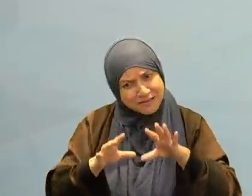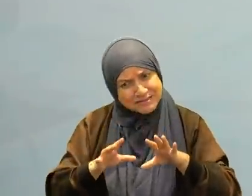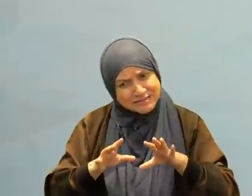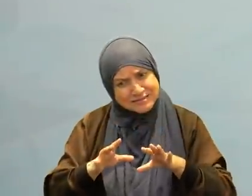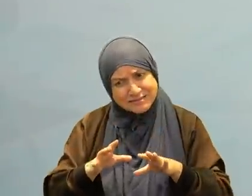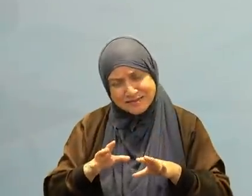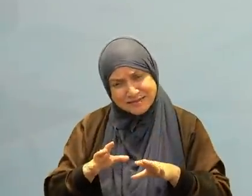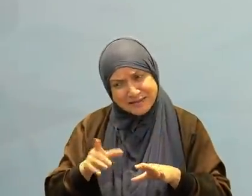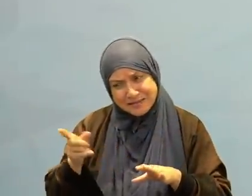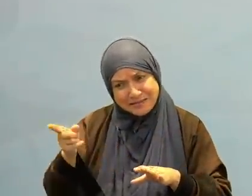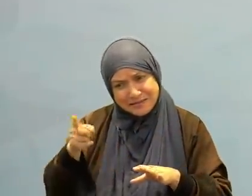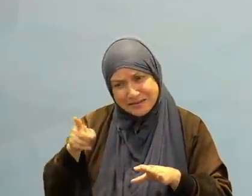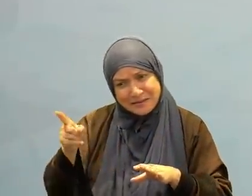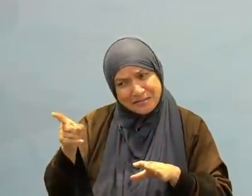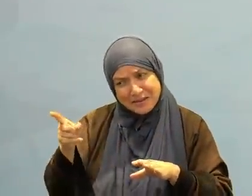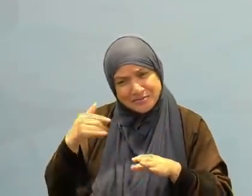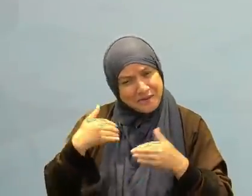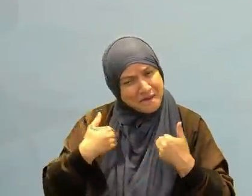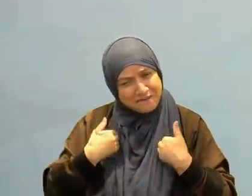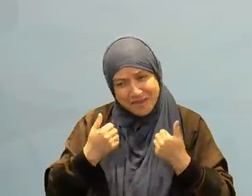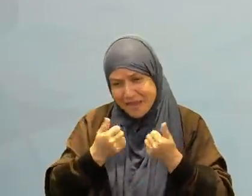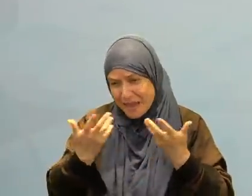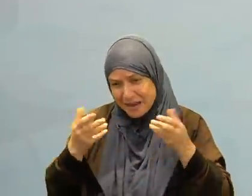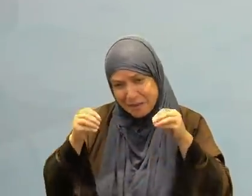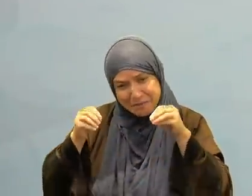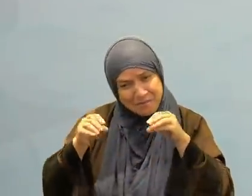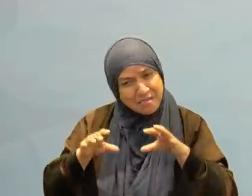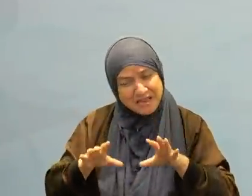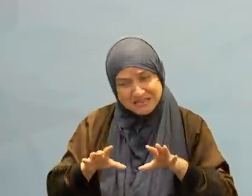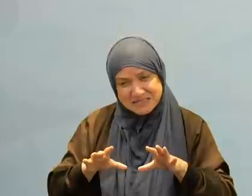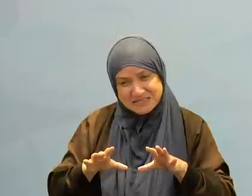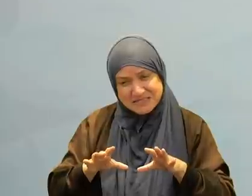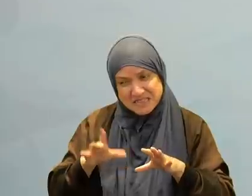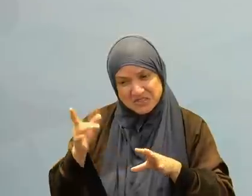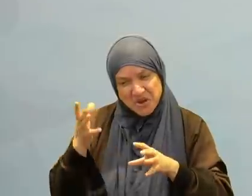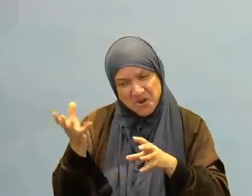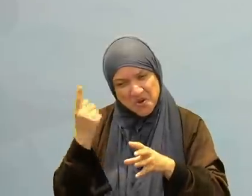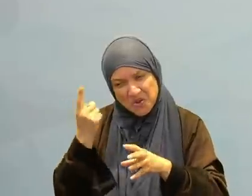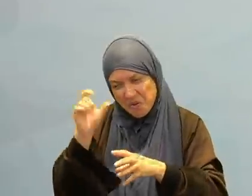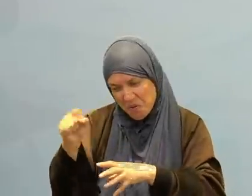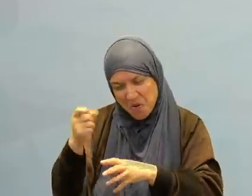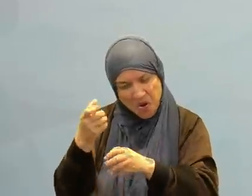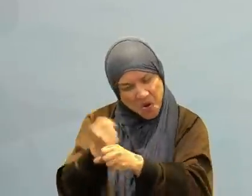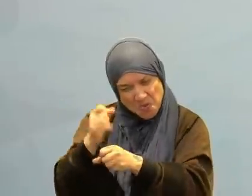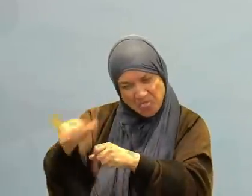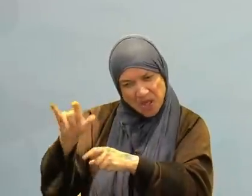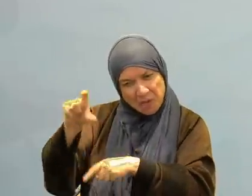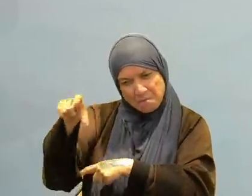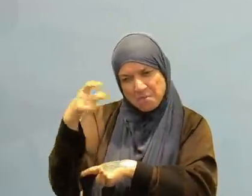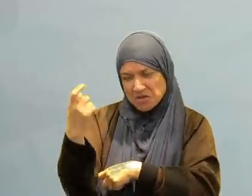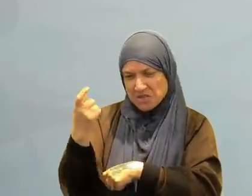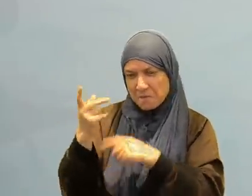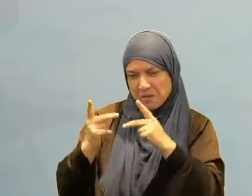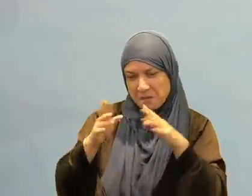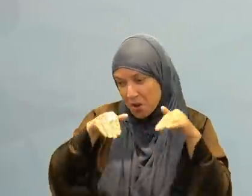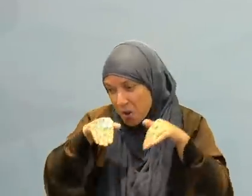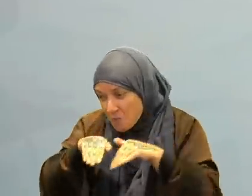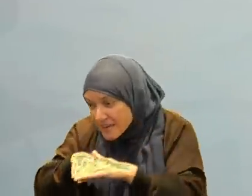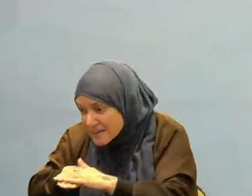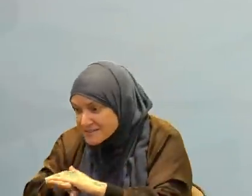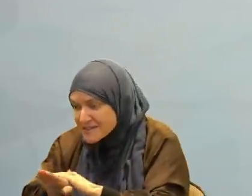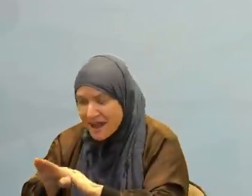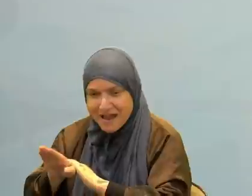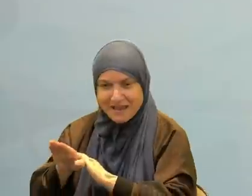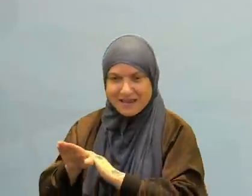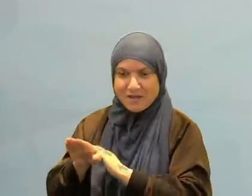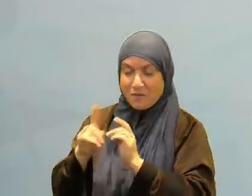holding it down in places that are more sacred than this one. And so that's the first element of this, which is when